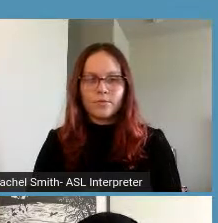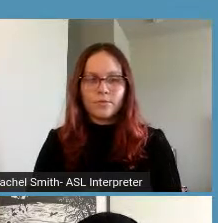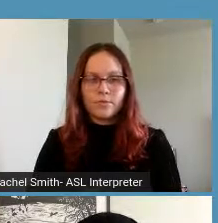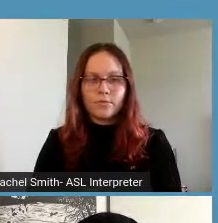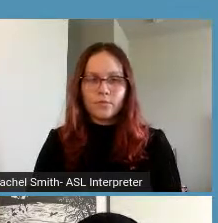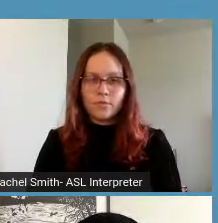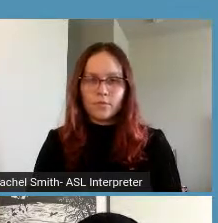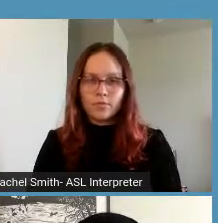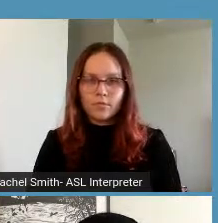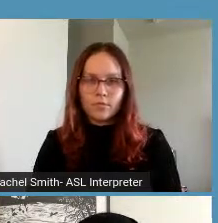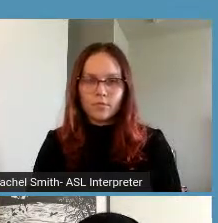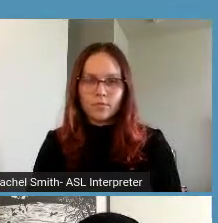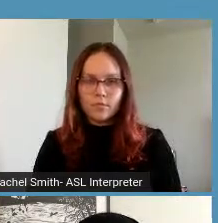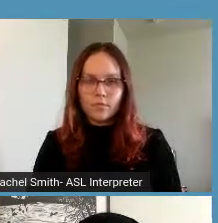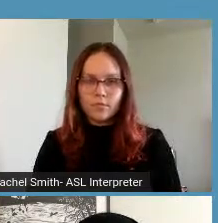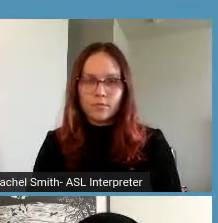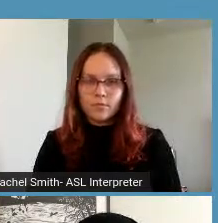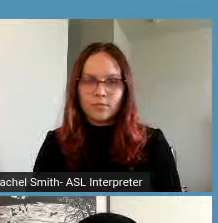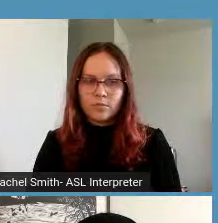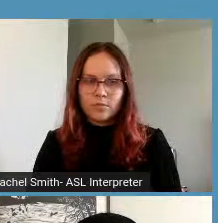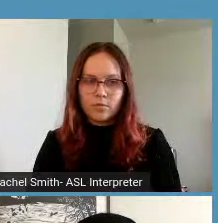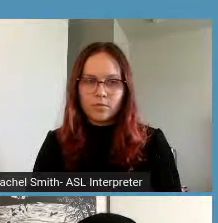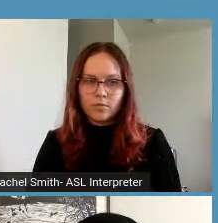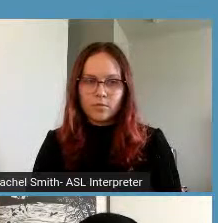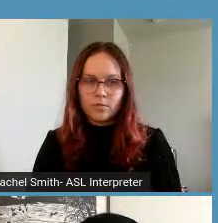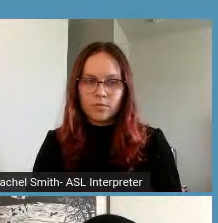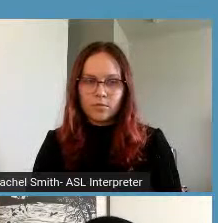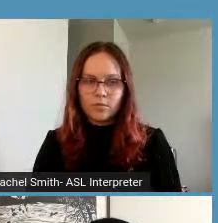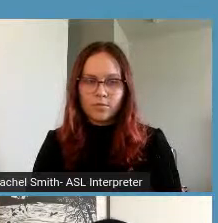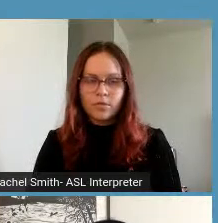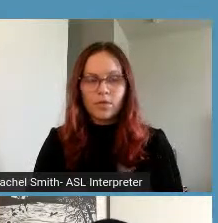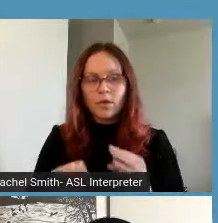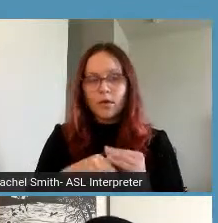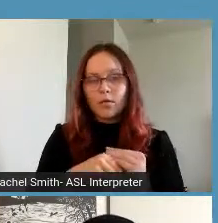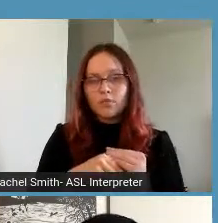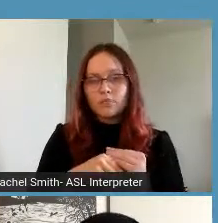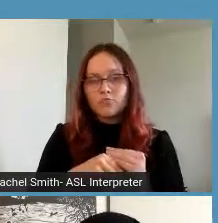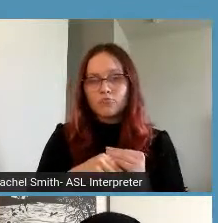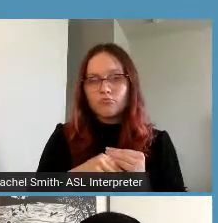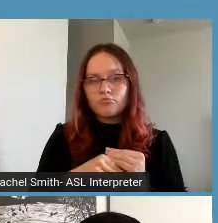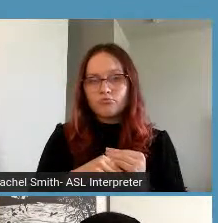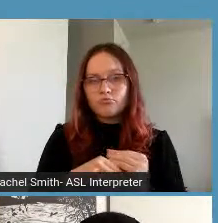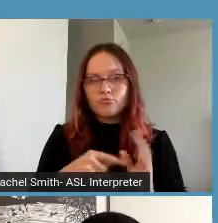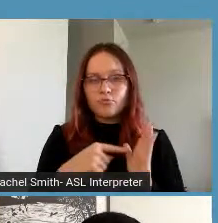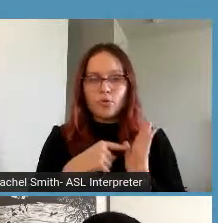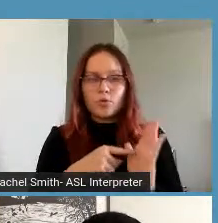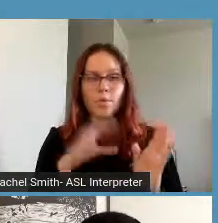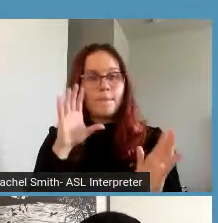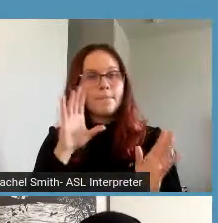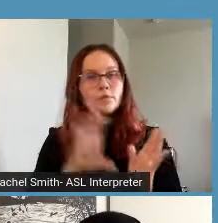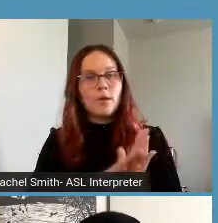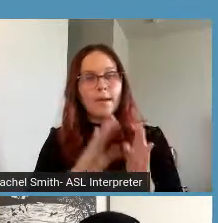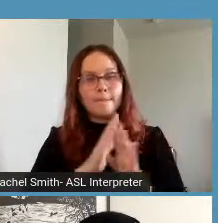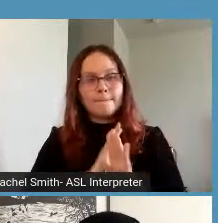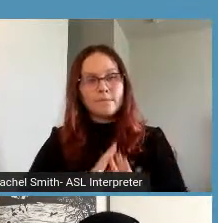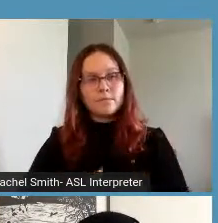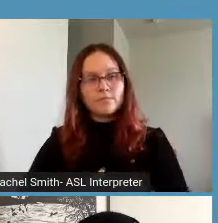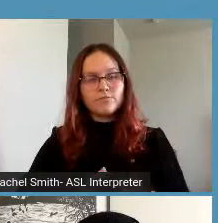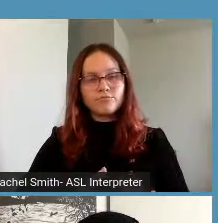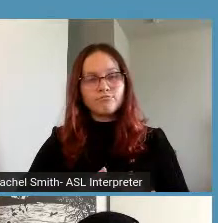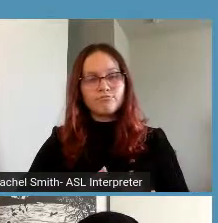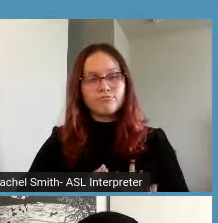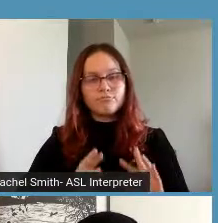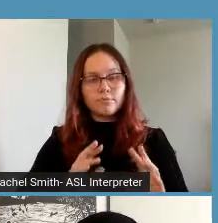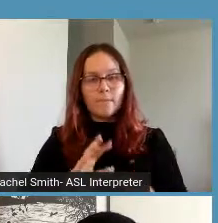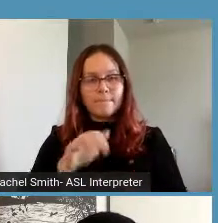American women to demand the right to vote. We also put up True Peace, which is based on a quote by Jane Addams.